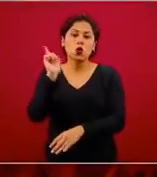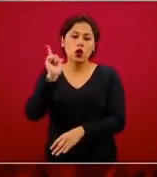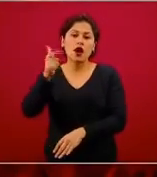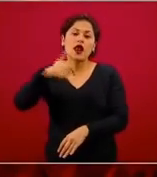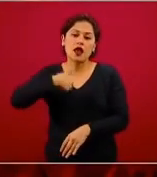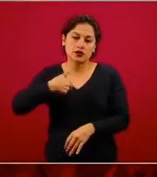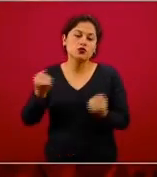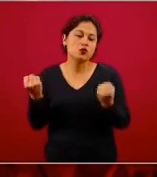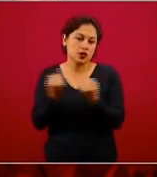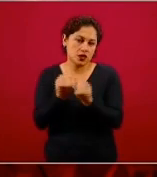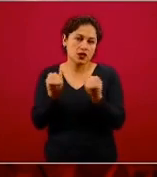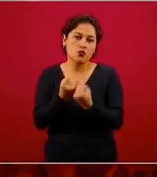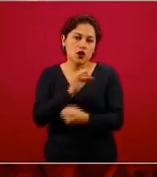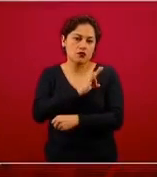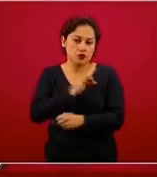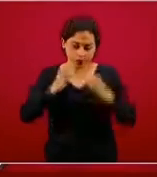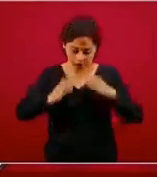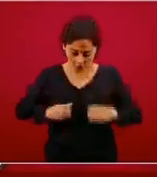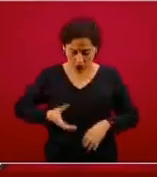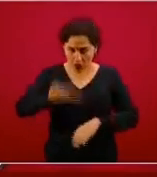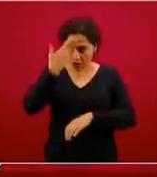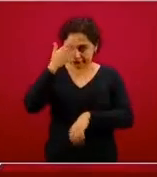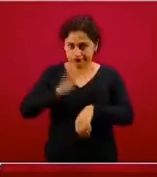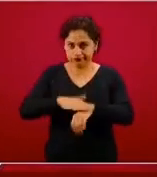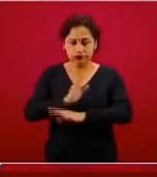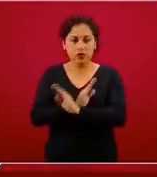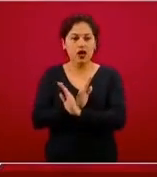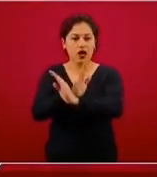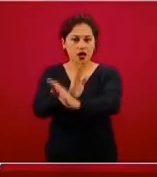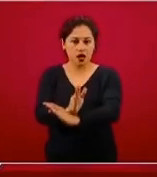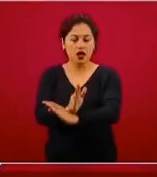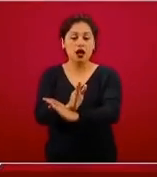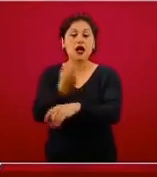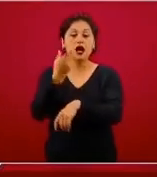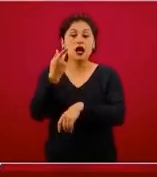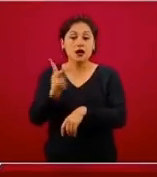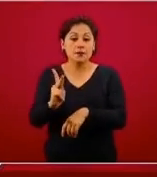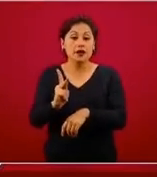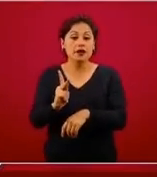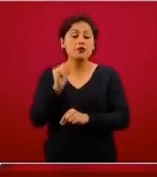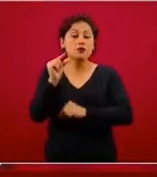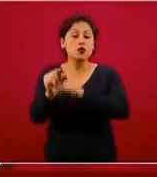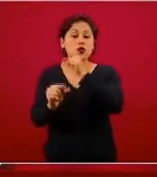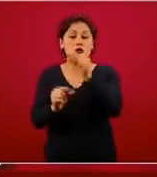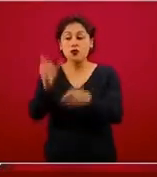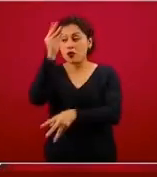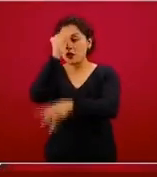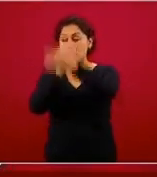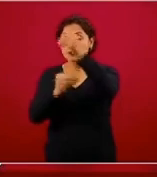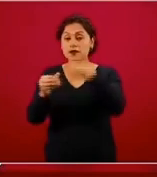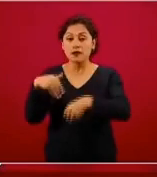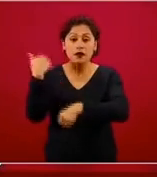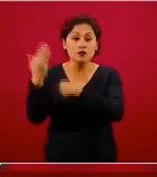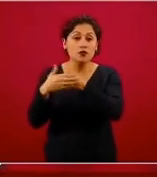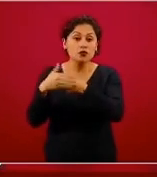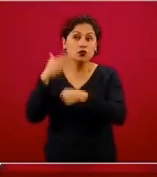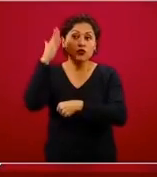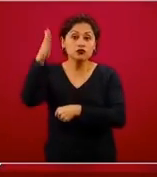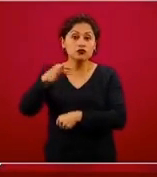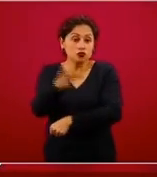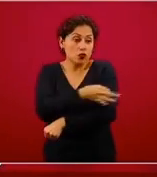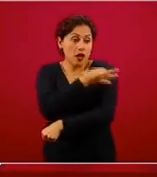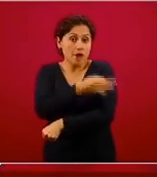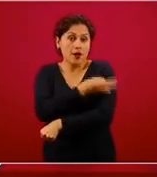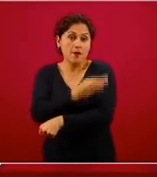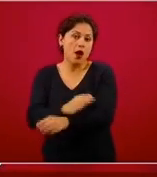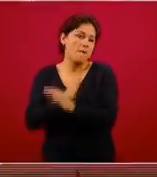fine. que no fuimos And then vacunados, we pero could si get a nos flu vacunamos and that en we todas haven't las been opciones, vaccinated against. saldremos But if we adelante en vaccinate varias de all estas the enfermedades. time, Esa es we're going la to be